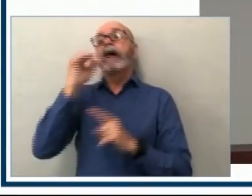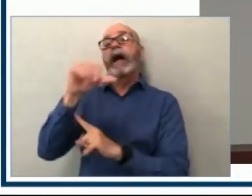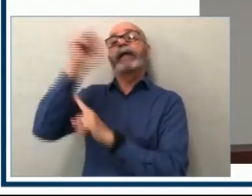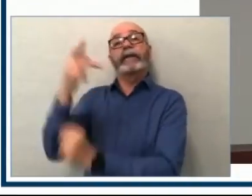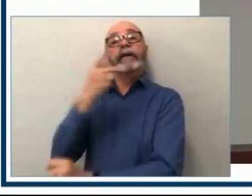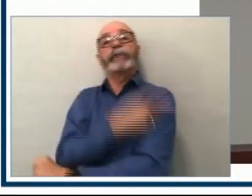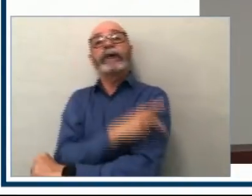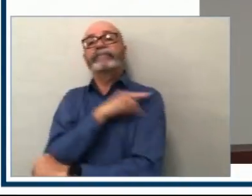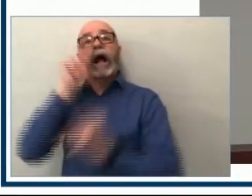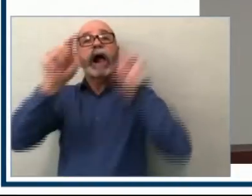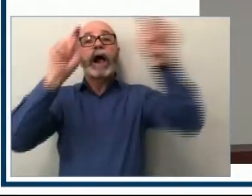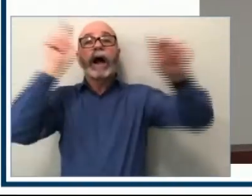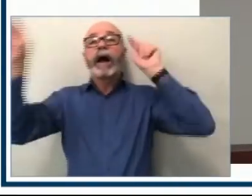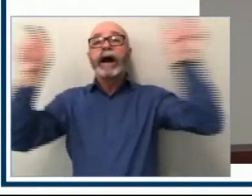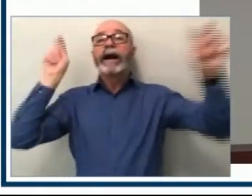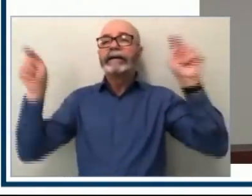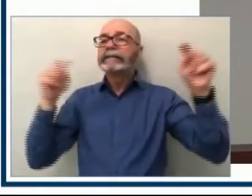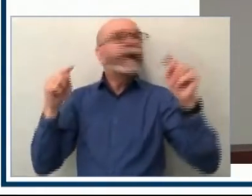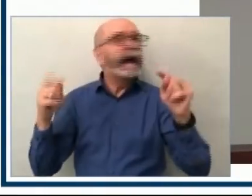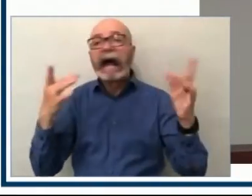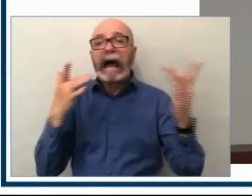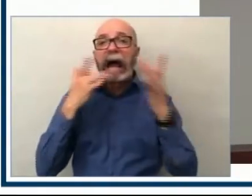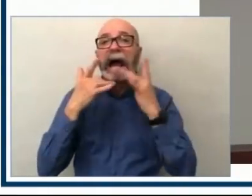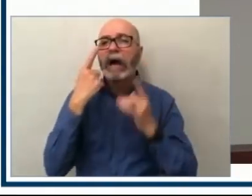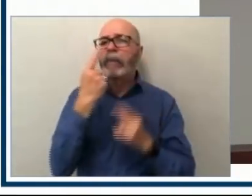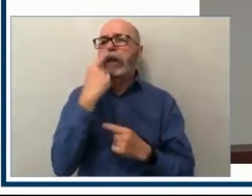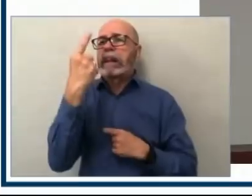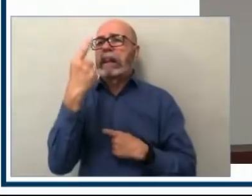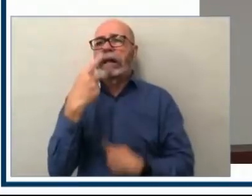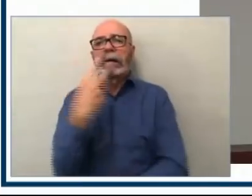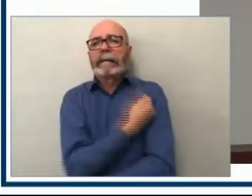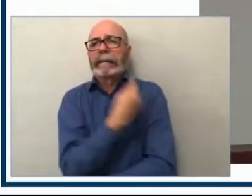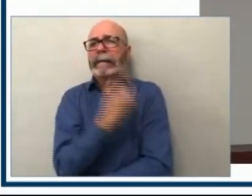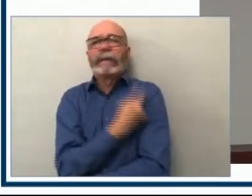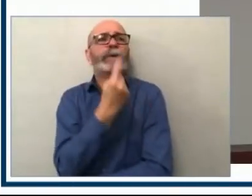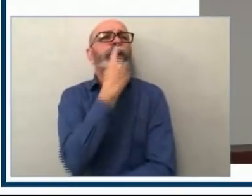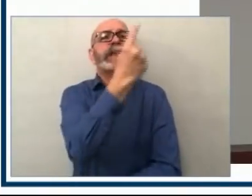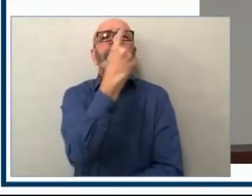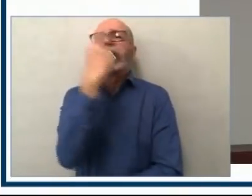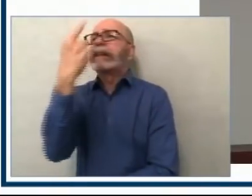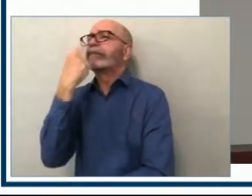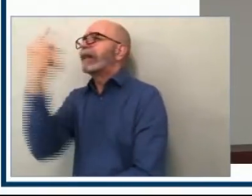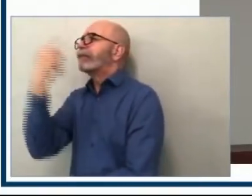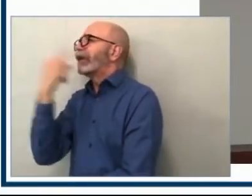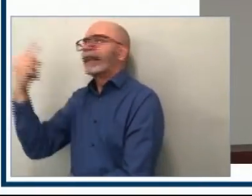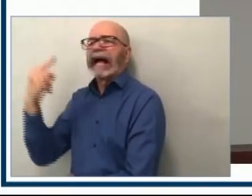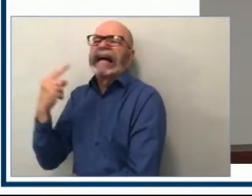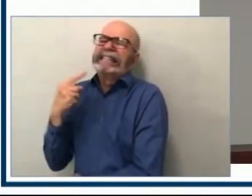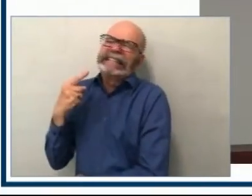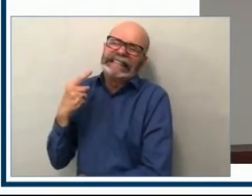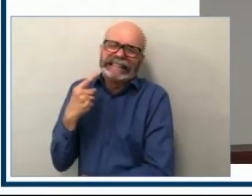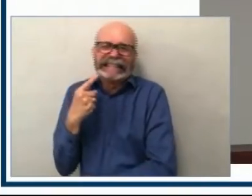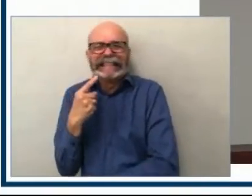for a single dose, but there's no assurances that at this point in time, we continue to look at the evidence